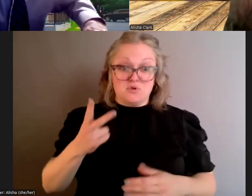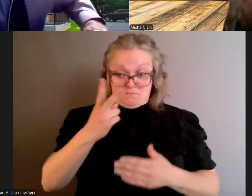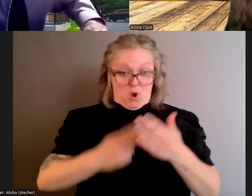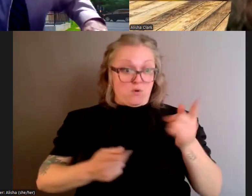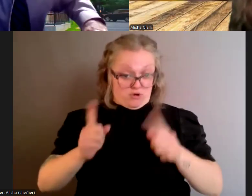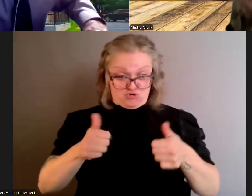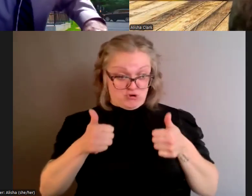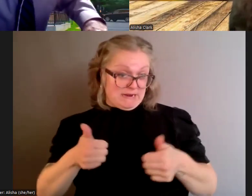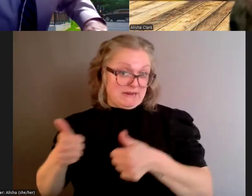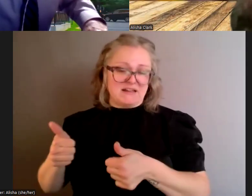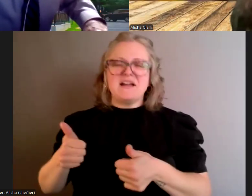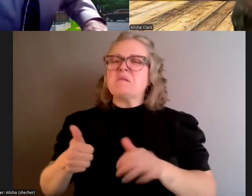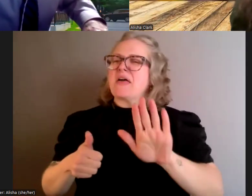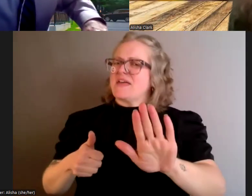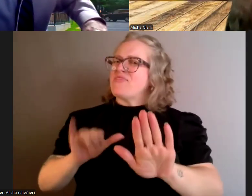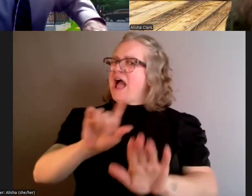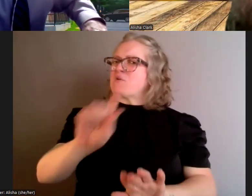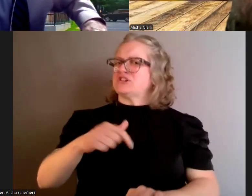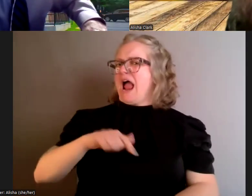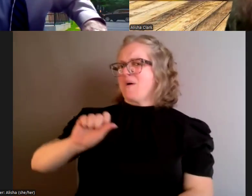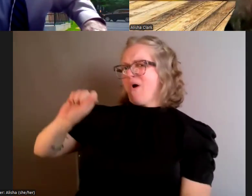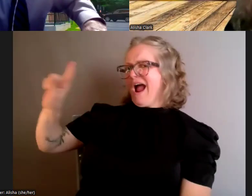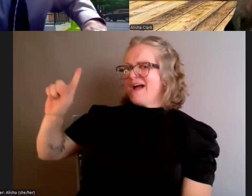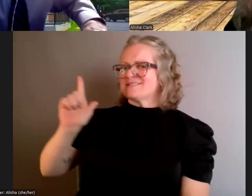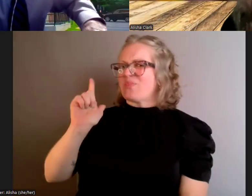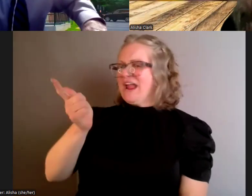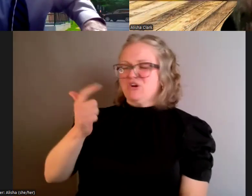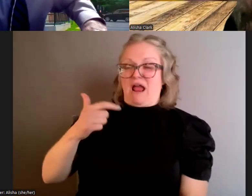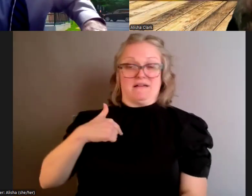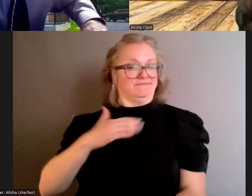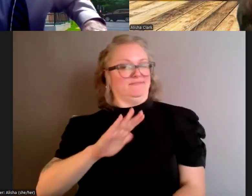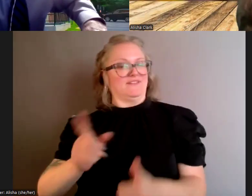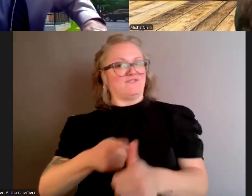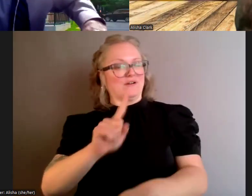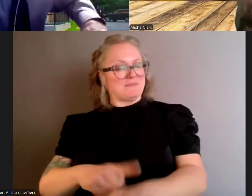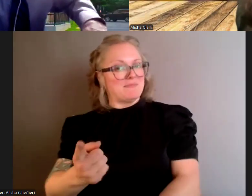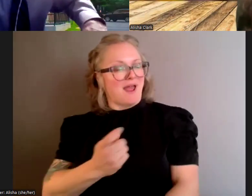definitely I'll take that one back because I've not been asked that question before.